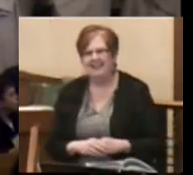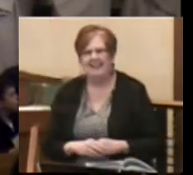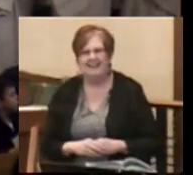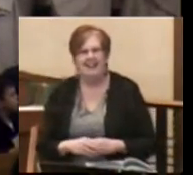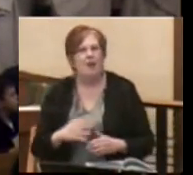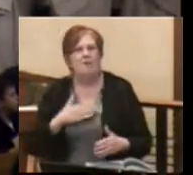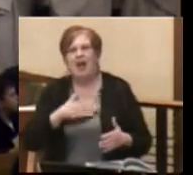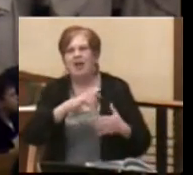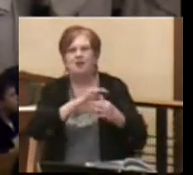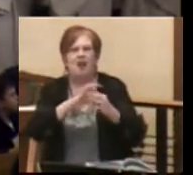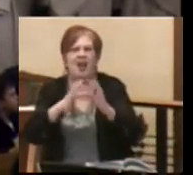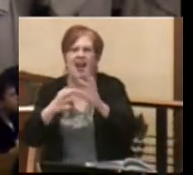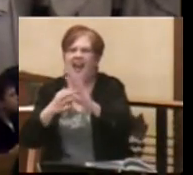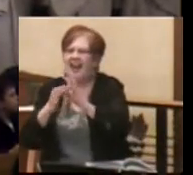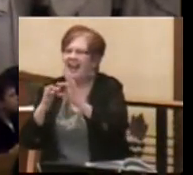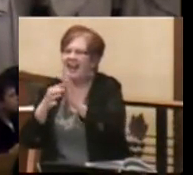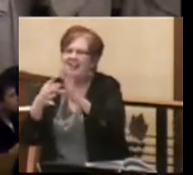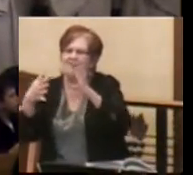chains are